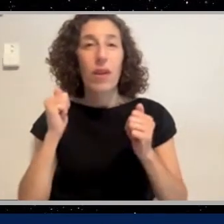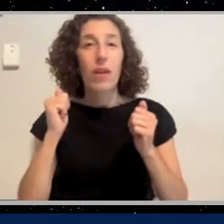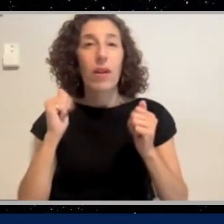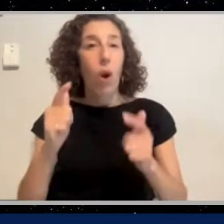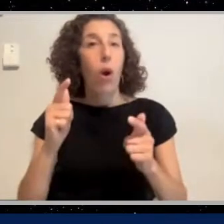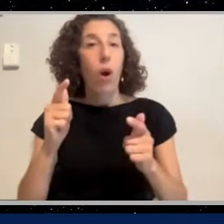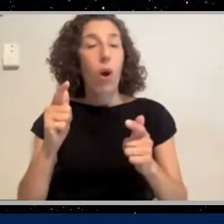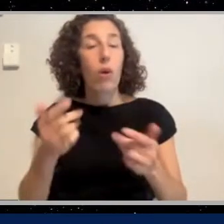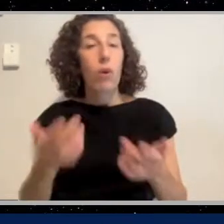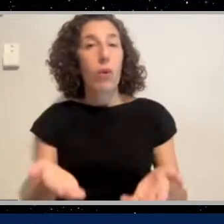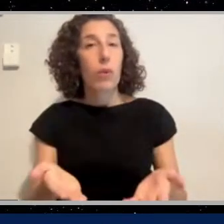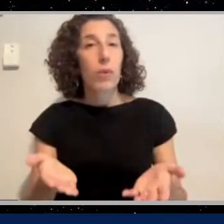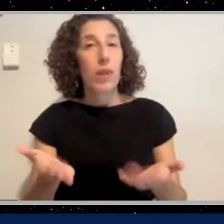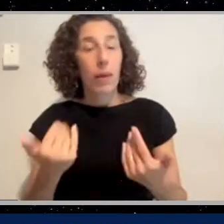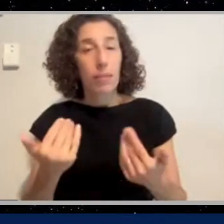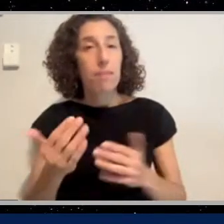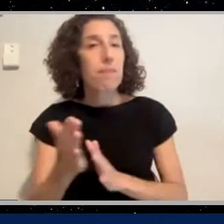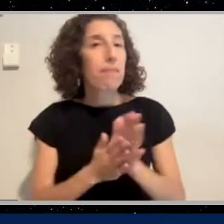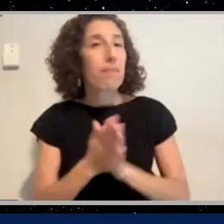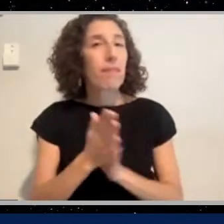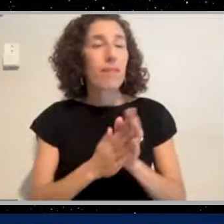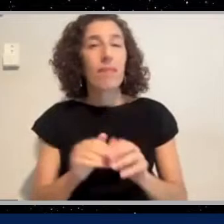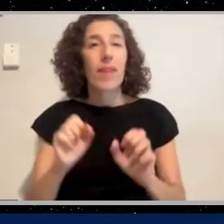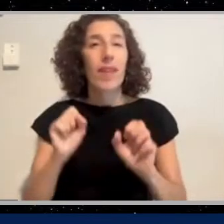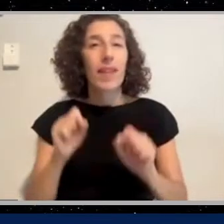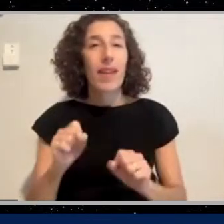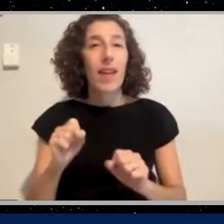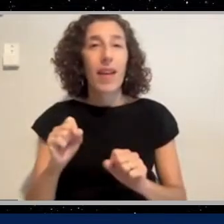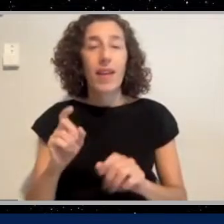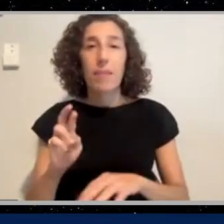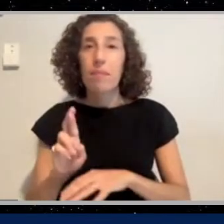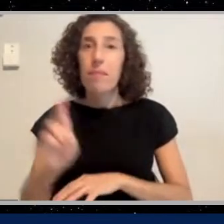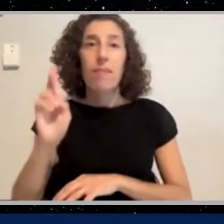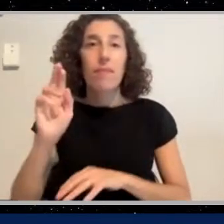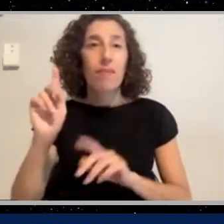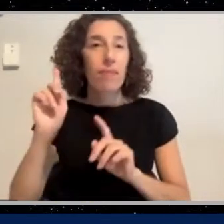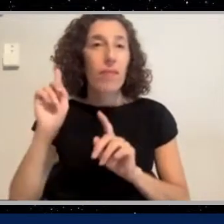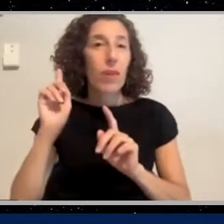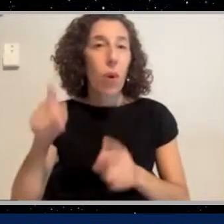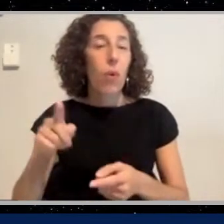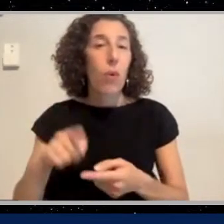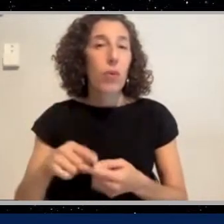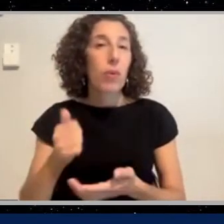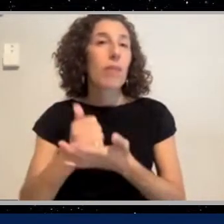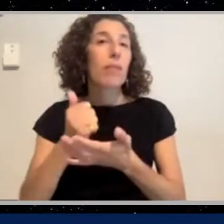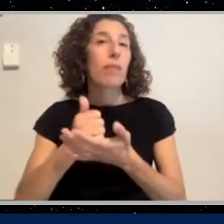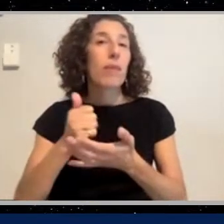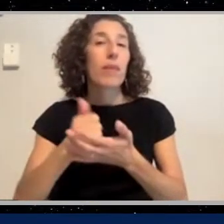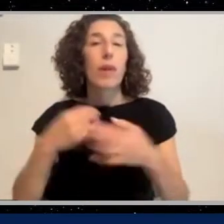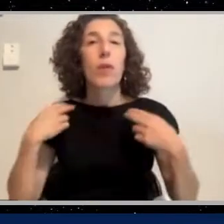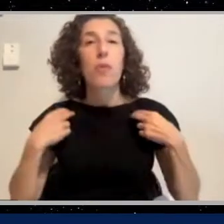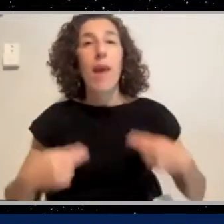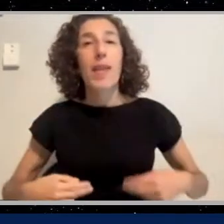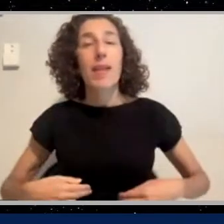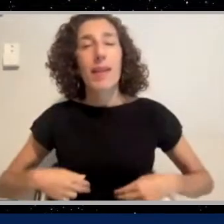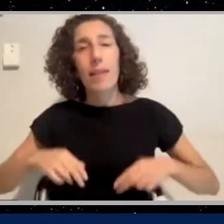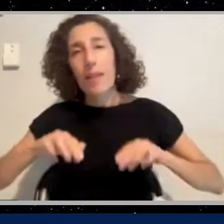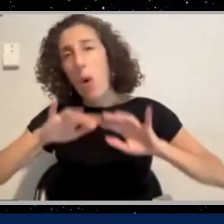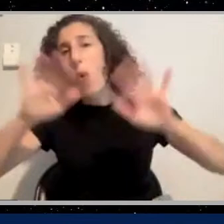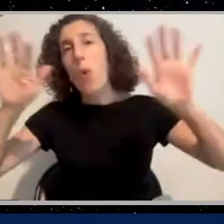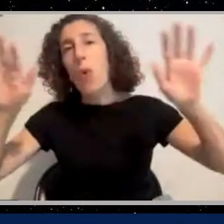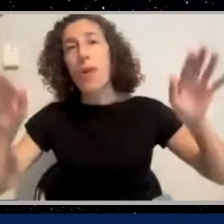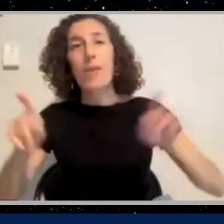wants to get into space and to help further humanity's venture into the stars. That's such a cool design.